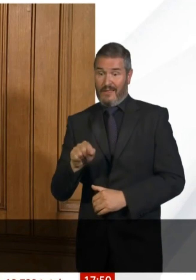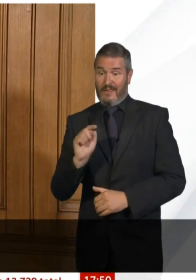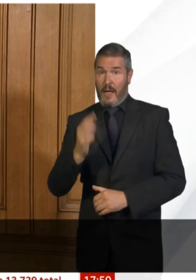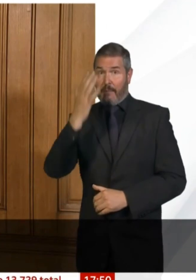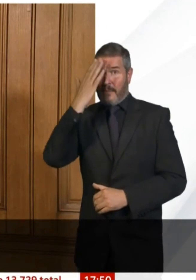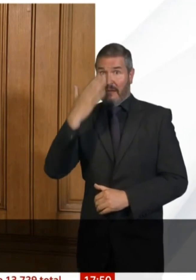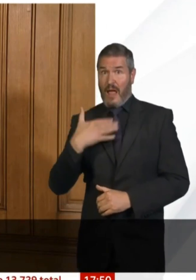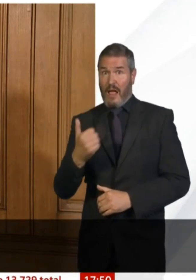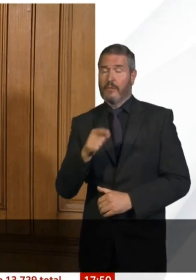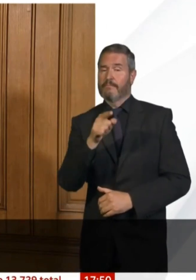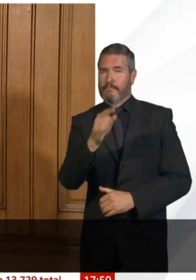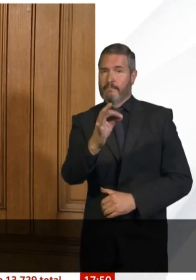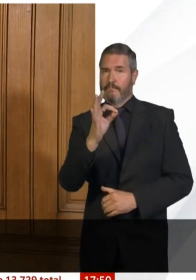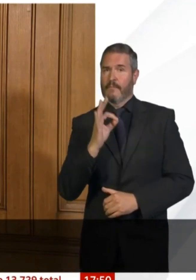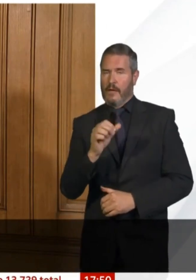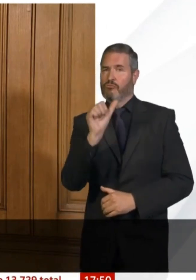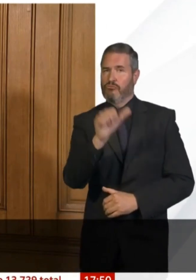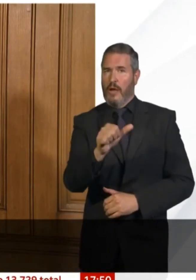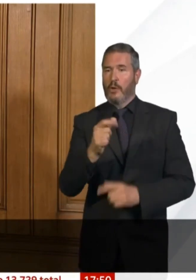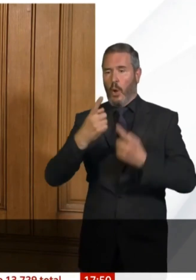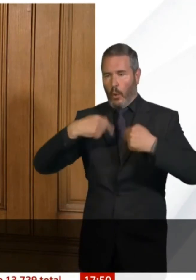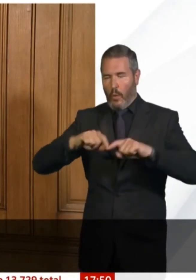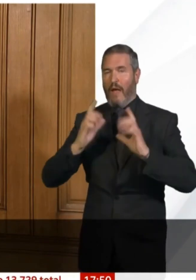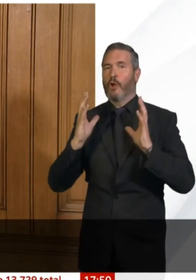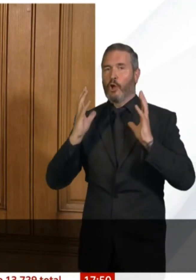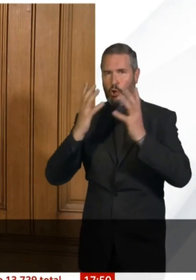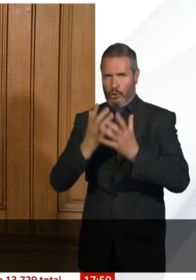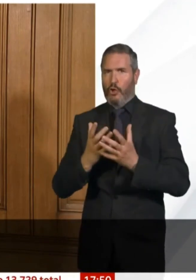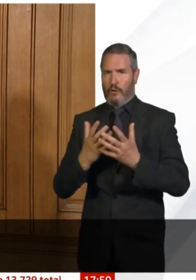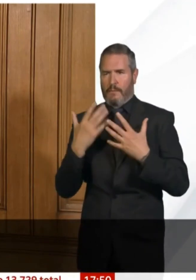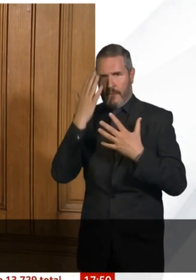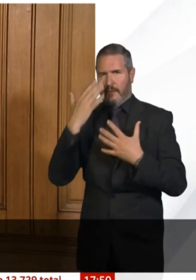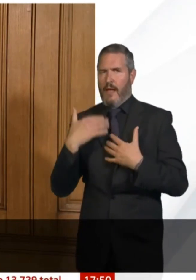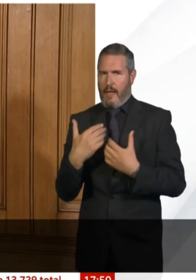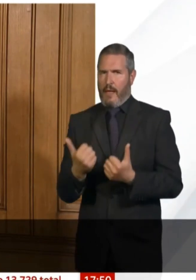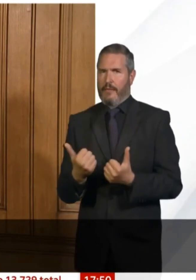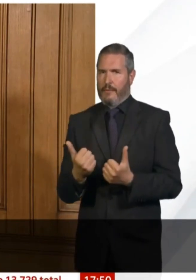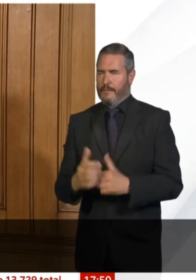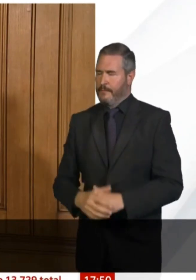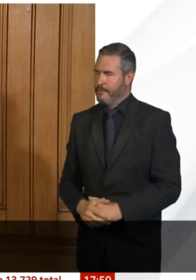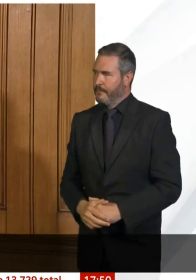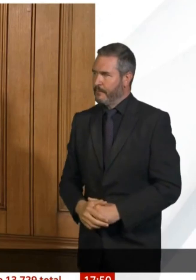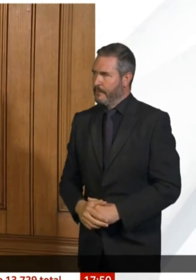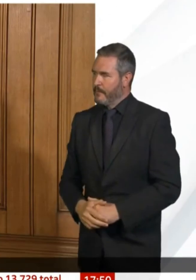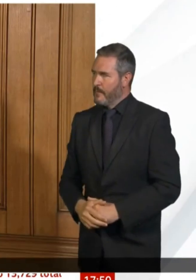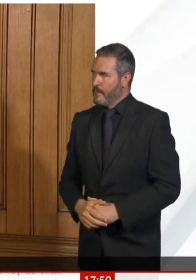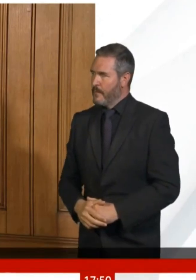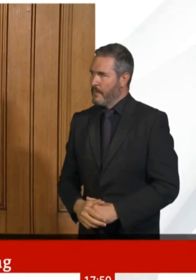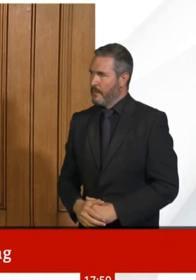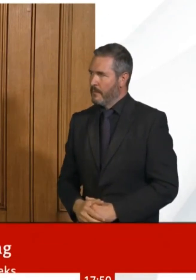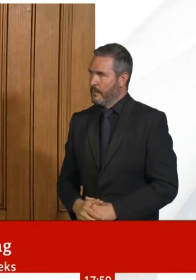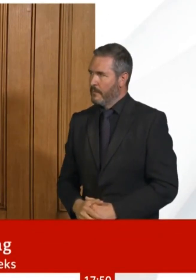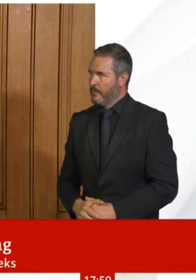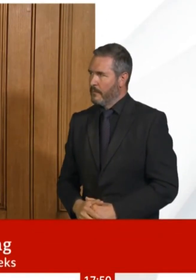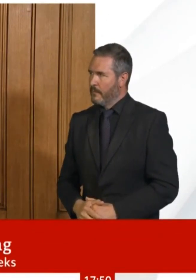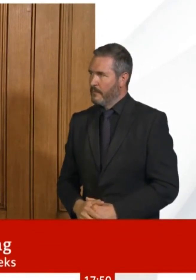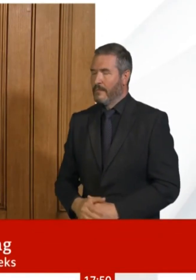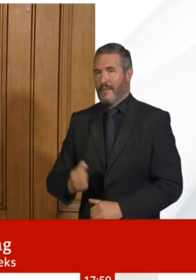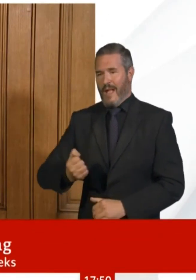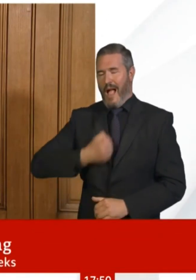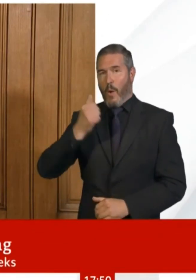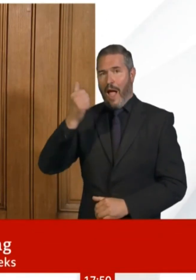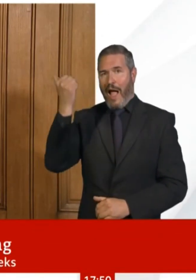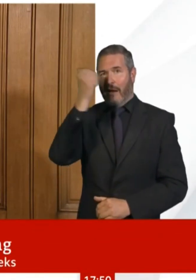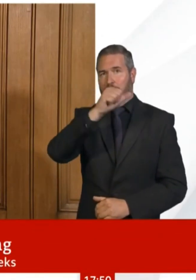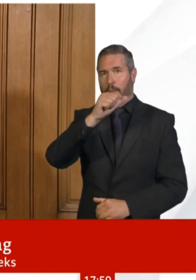where everybody who's looked at this is concerned, and there's recently been a serious look by our academic